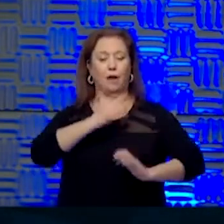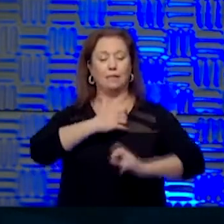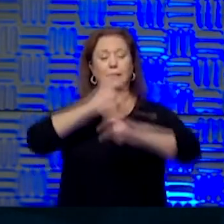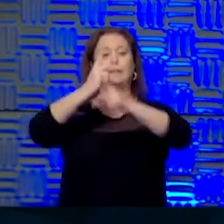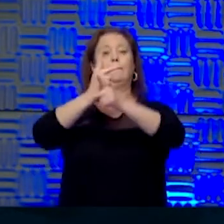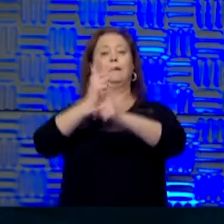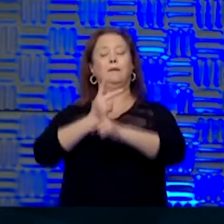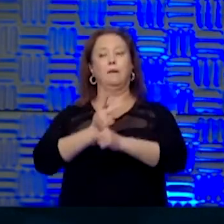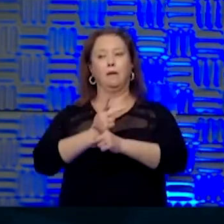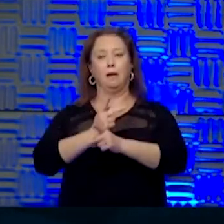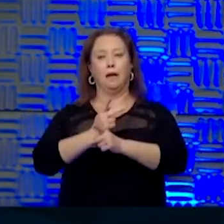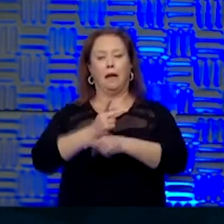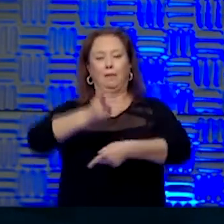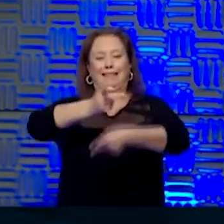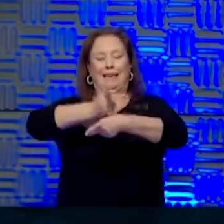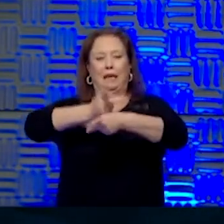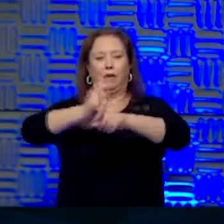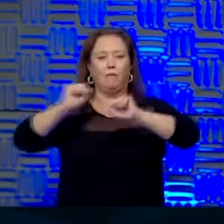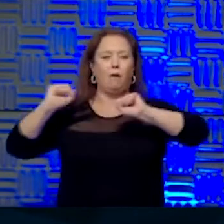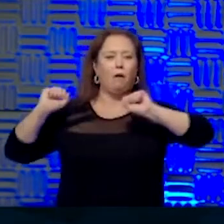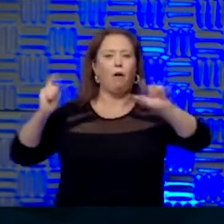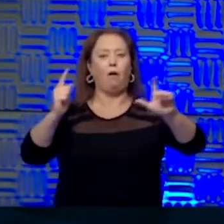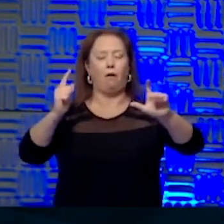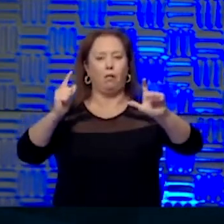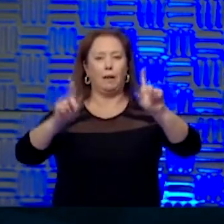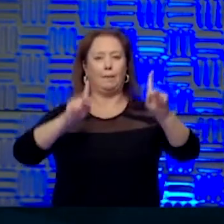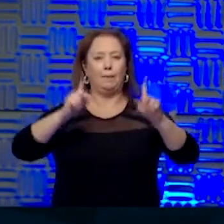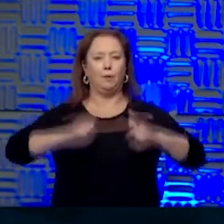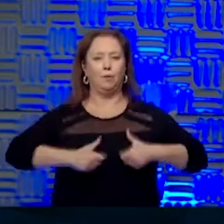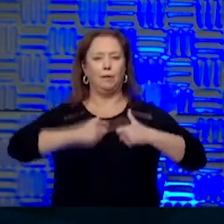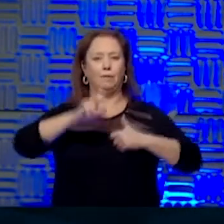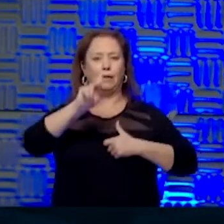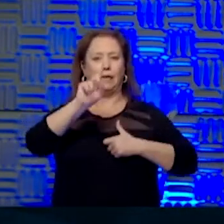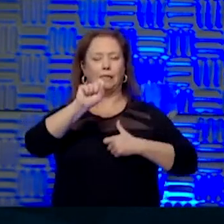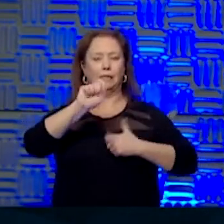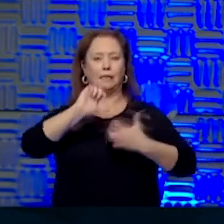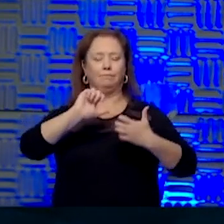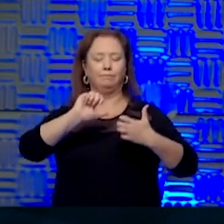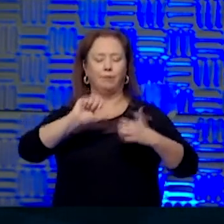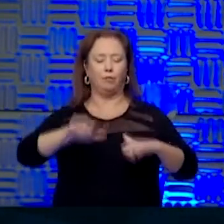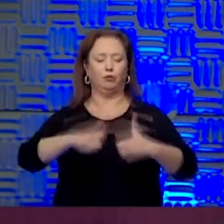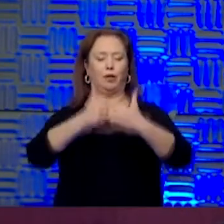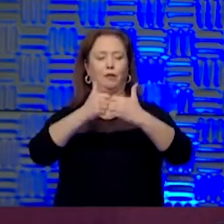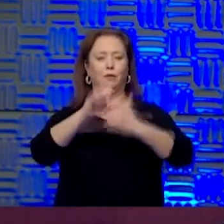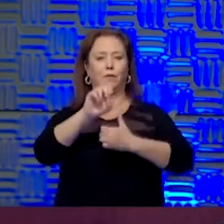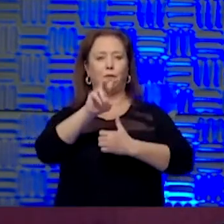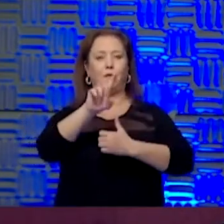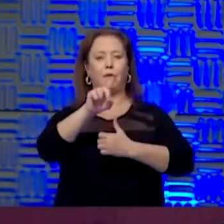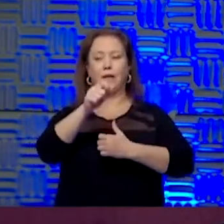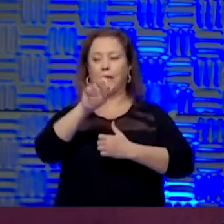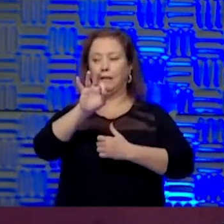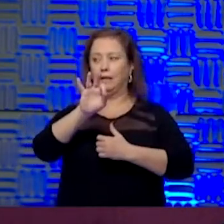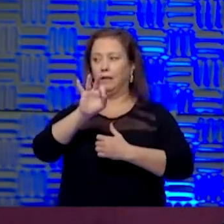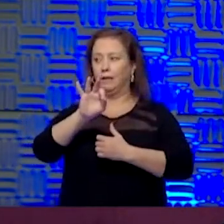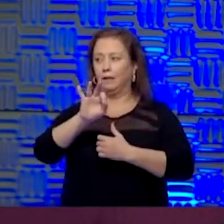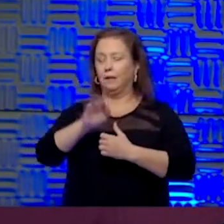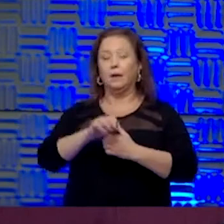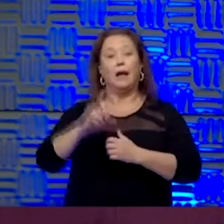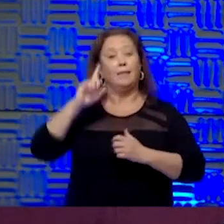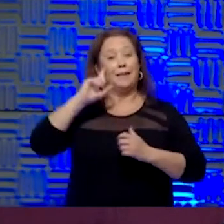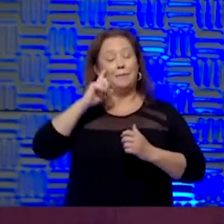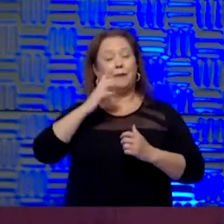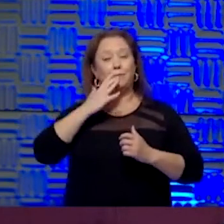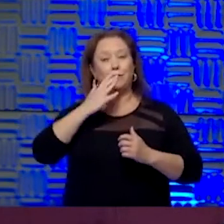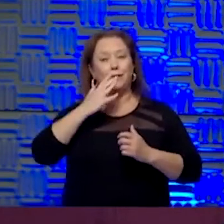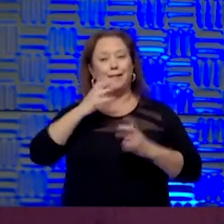we care for all Kansans that face the challenges of COVID-19. Well, Senator, I think we just came up with a topic potentially